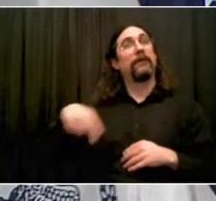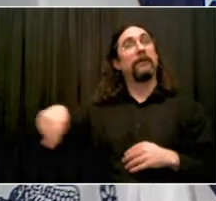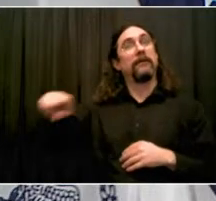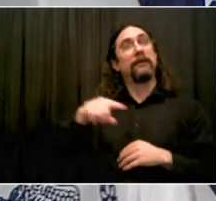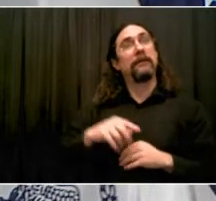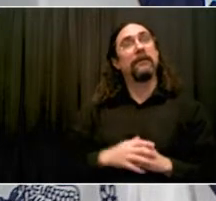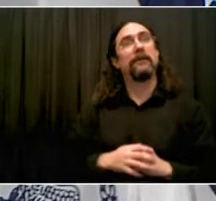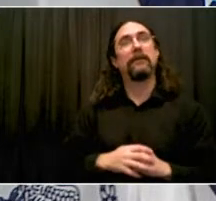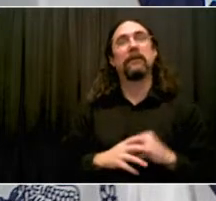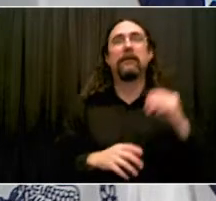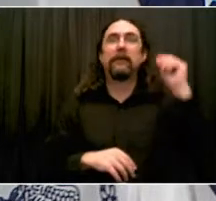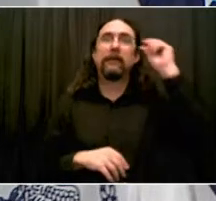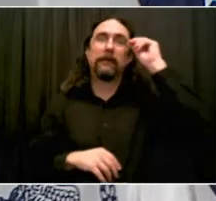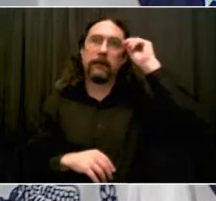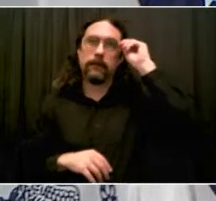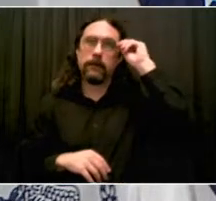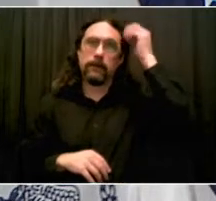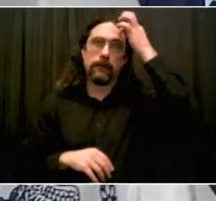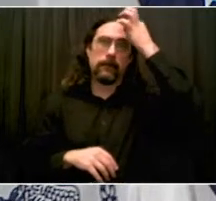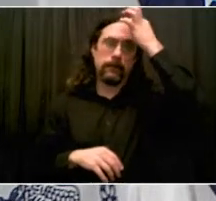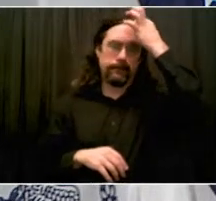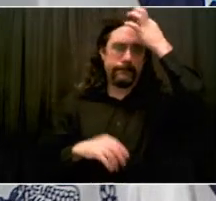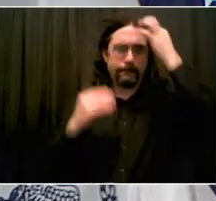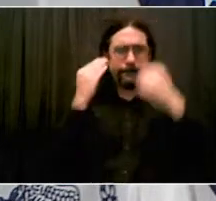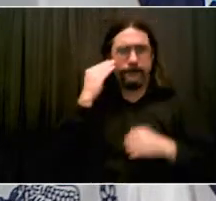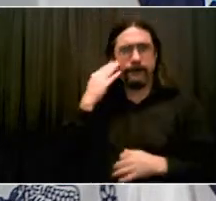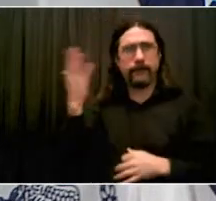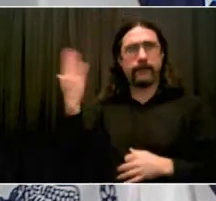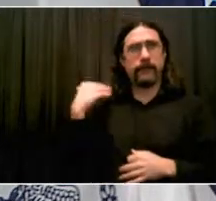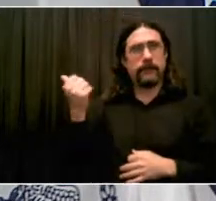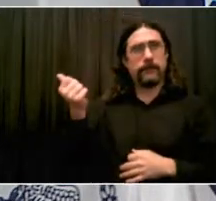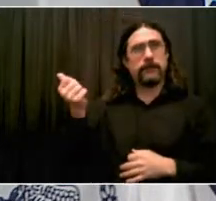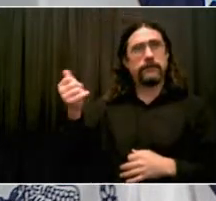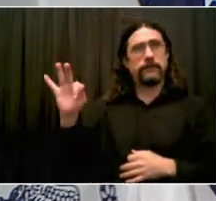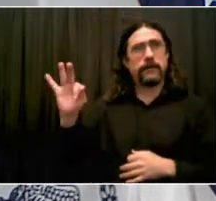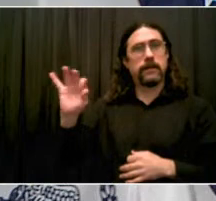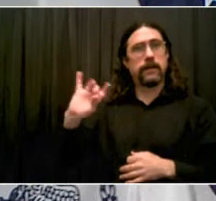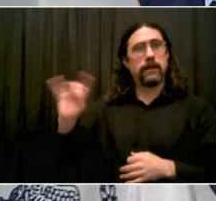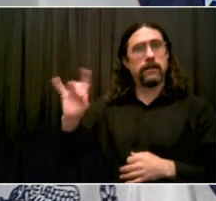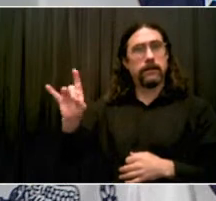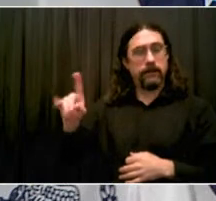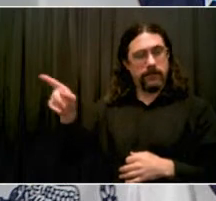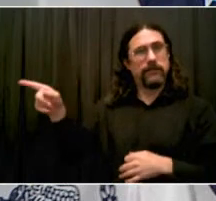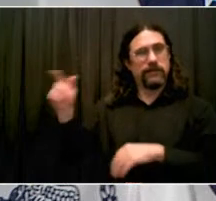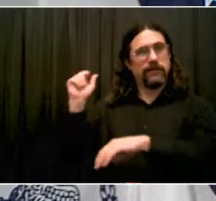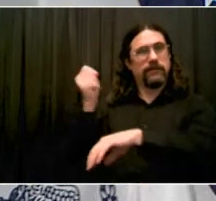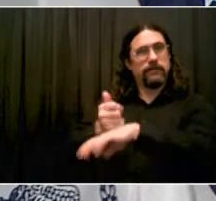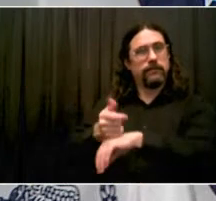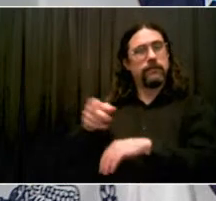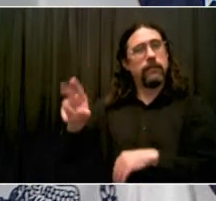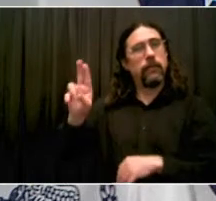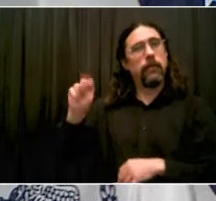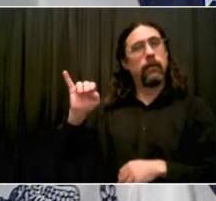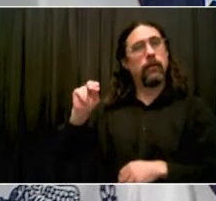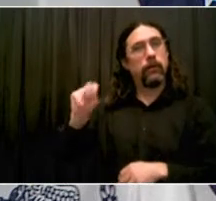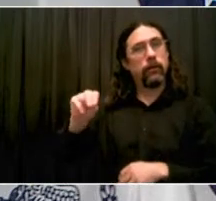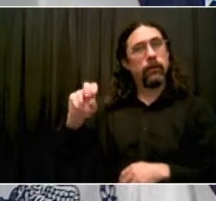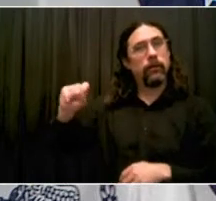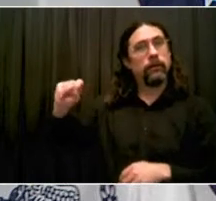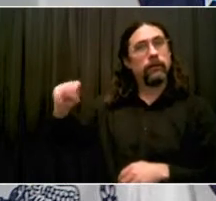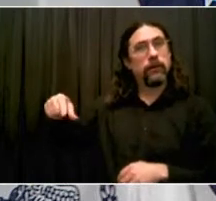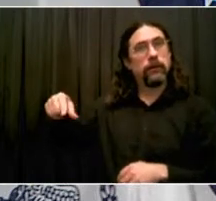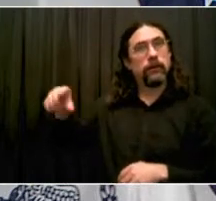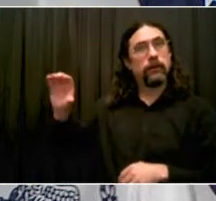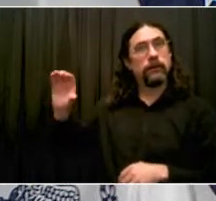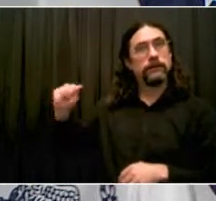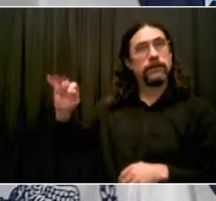struggling. Danny Meyer was one of the people who turned it around, and that started a lot of other turnarounds in New York City that helped to make us strong.